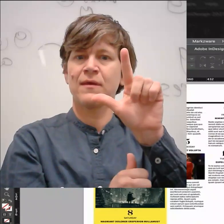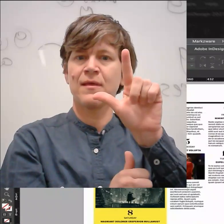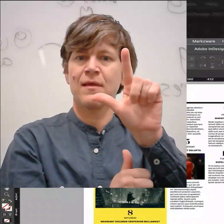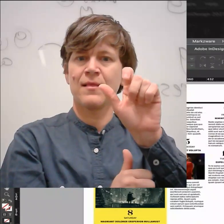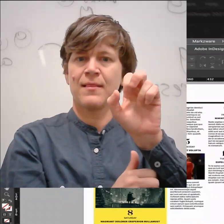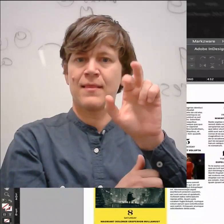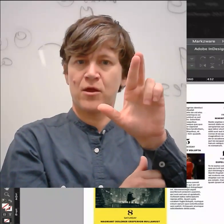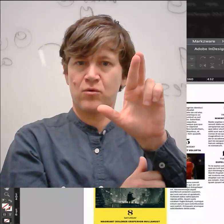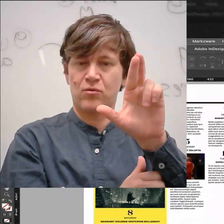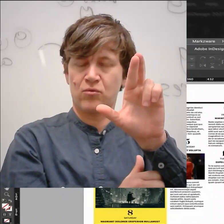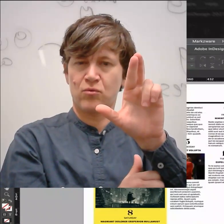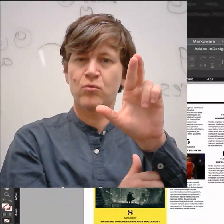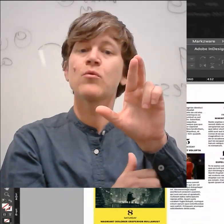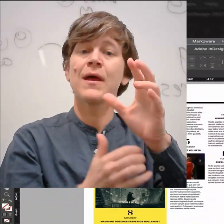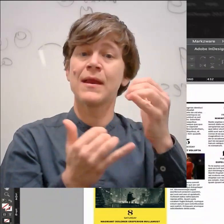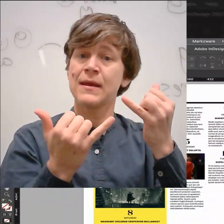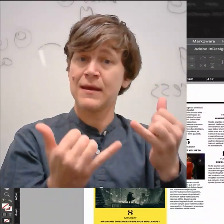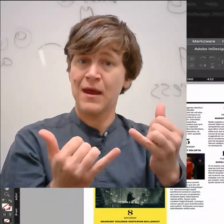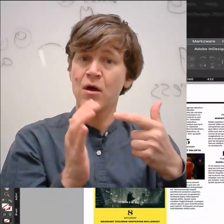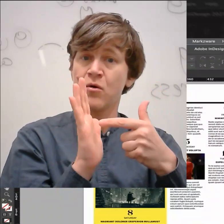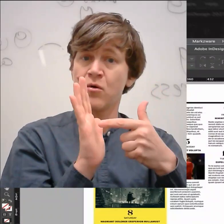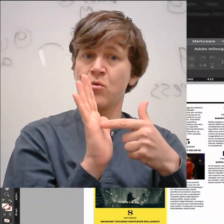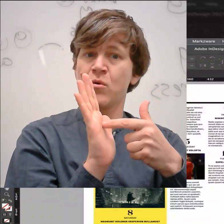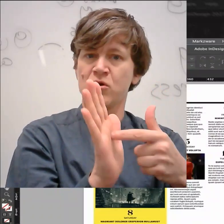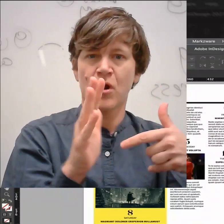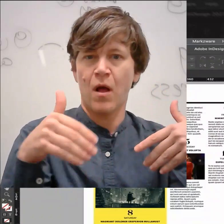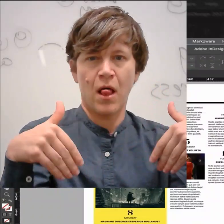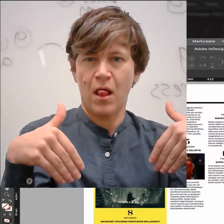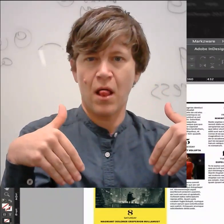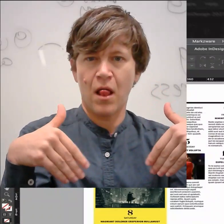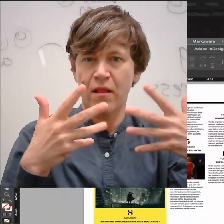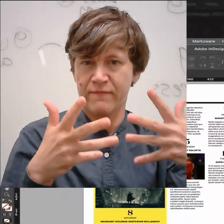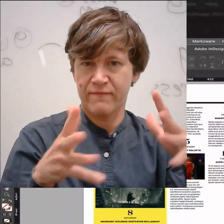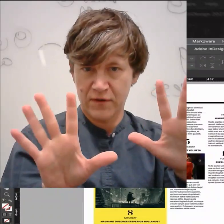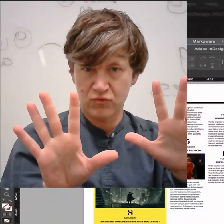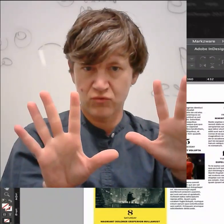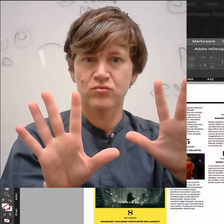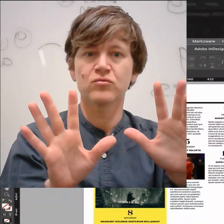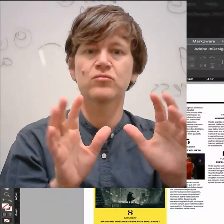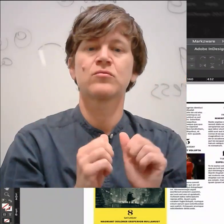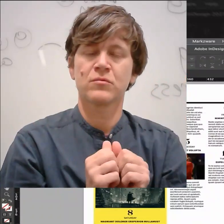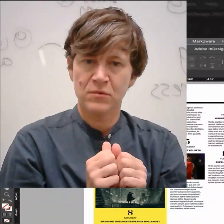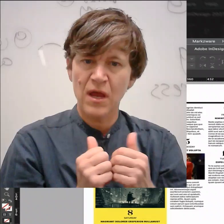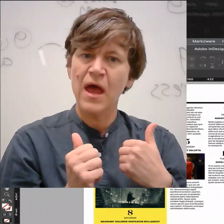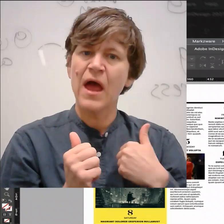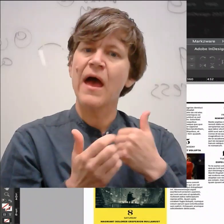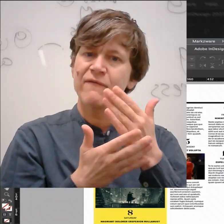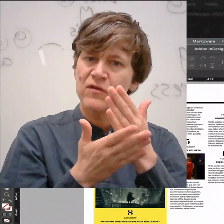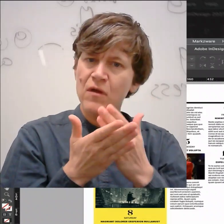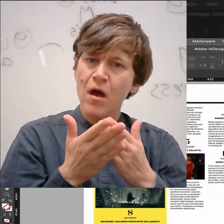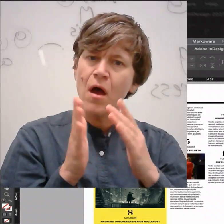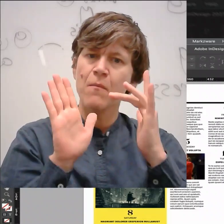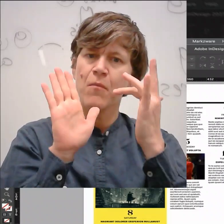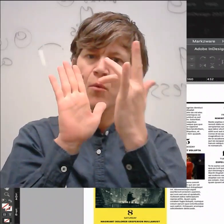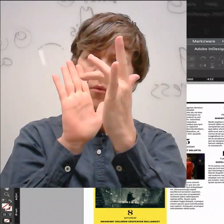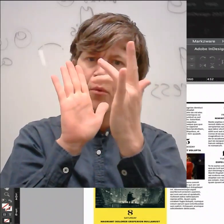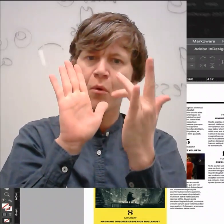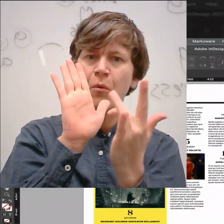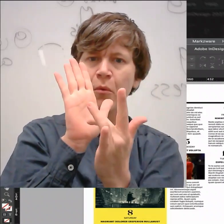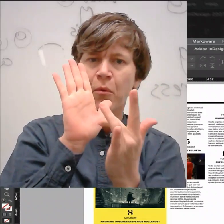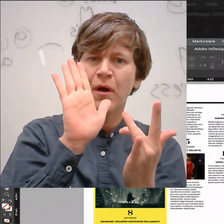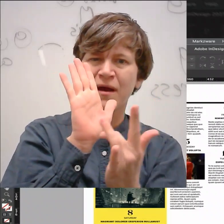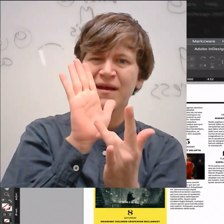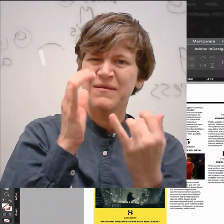in progress. And you can see that there are some spaces, and while everything is essentially in the right order, it's a bit